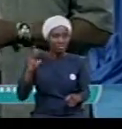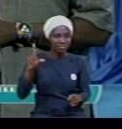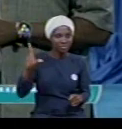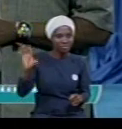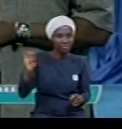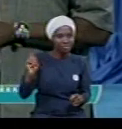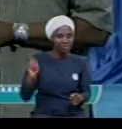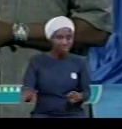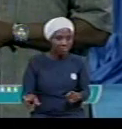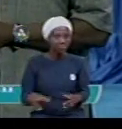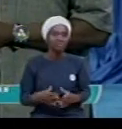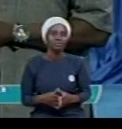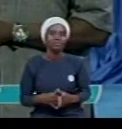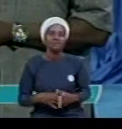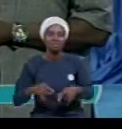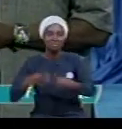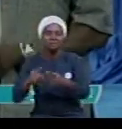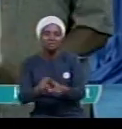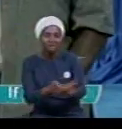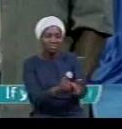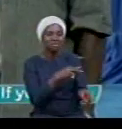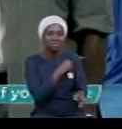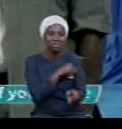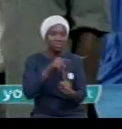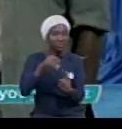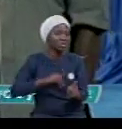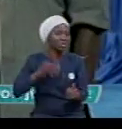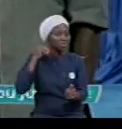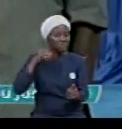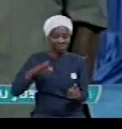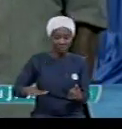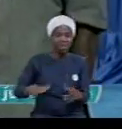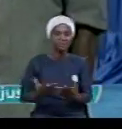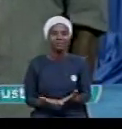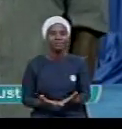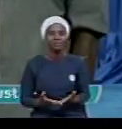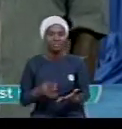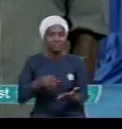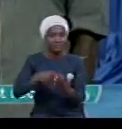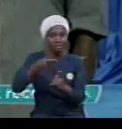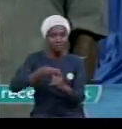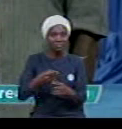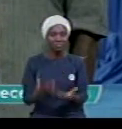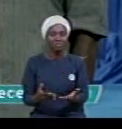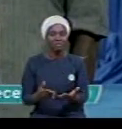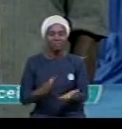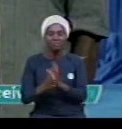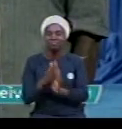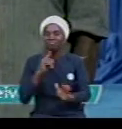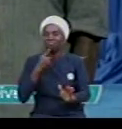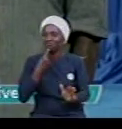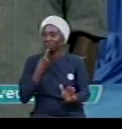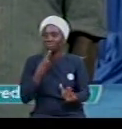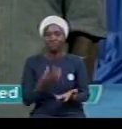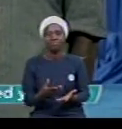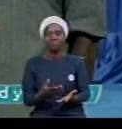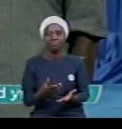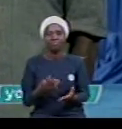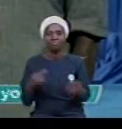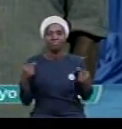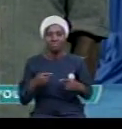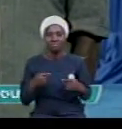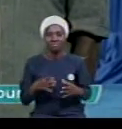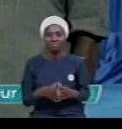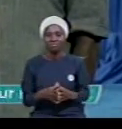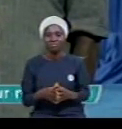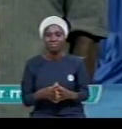remember I was a very, very young child when I had ulcer. And this month, it became really severe. That in night to my birthday, I had to take injection and drugs.